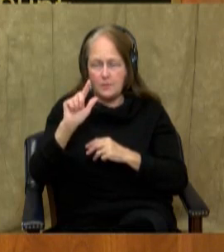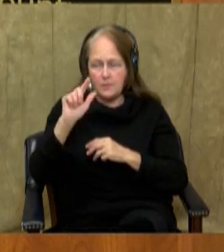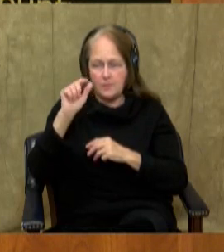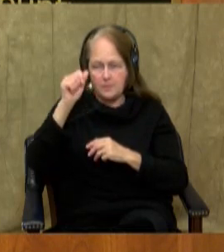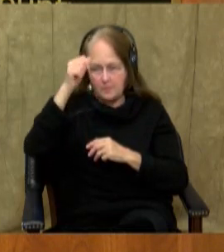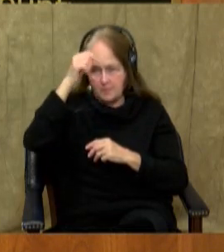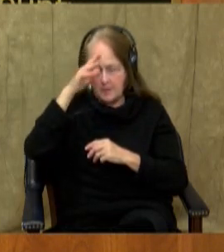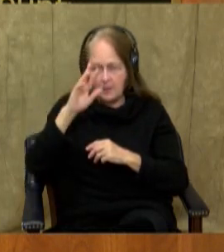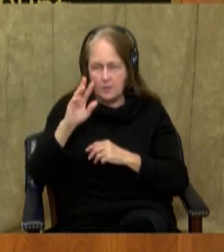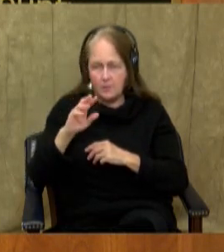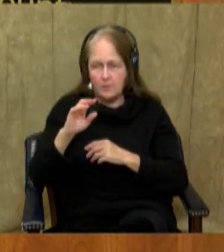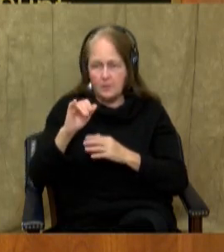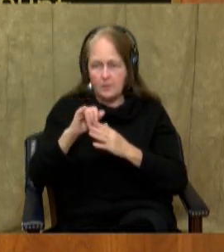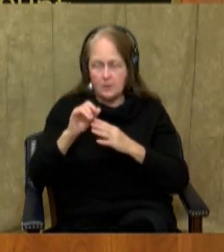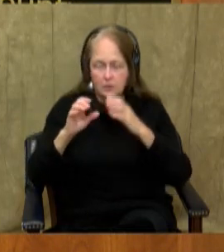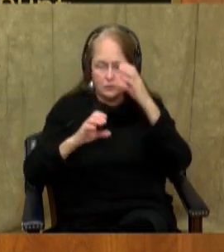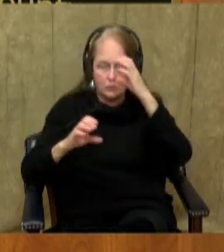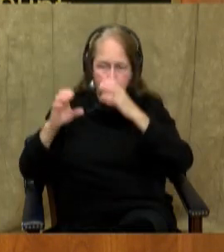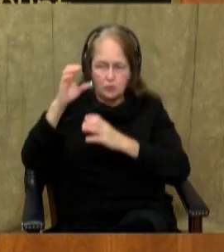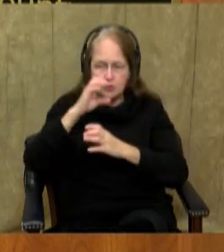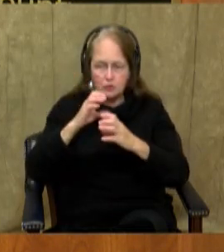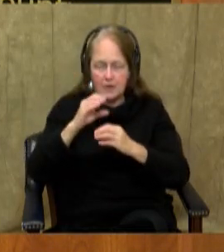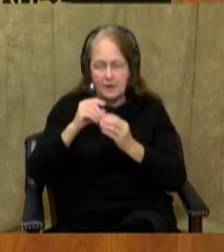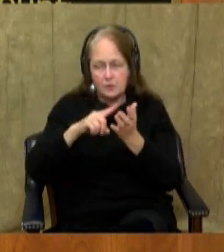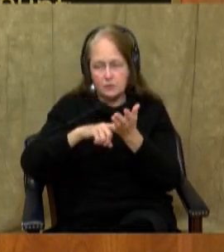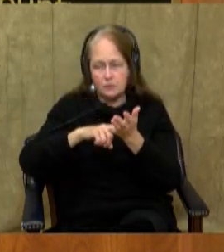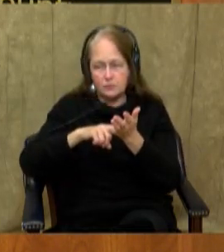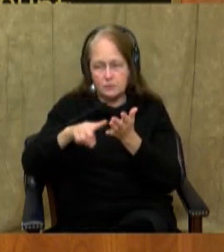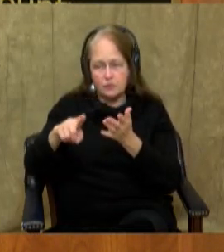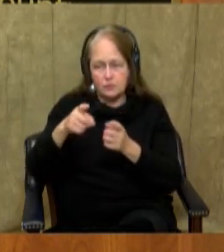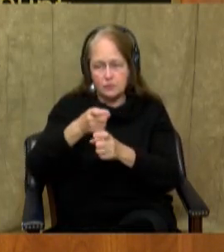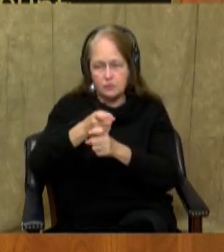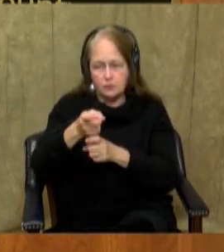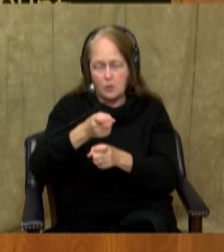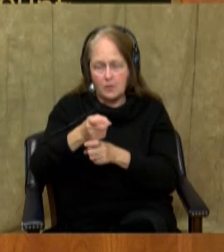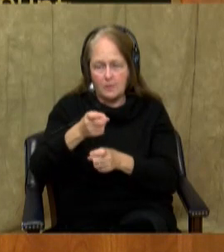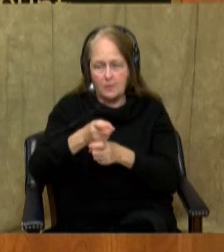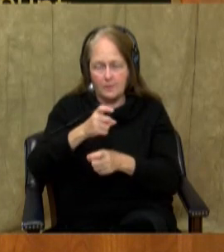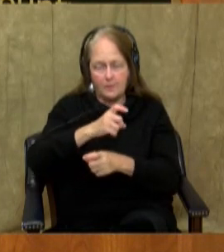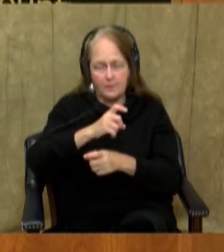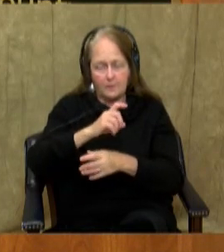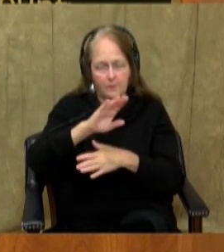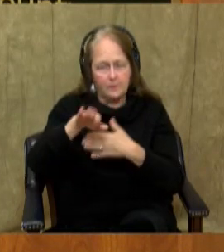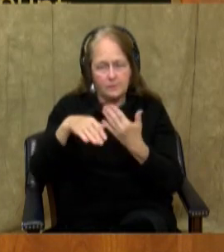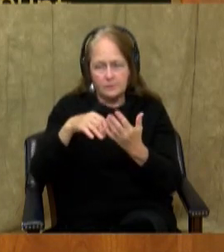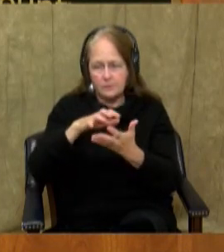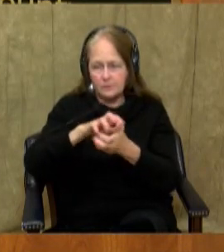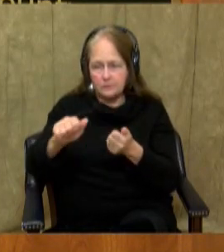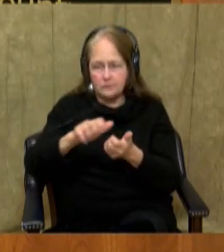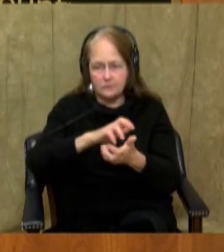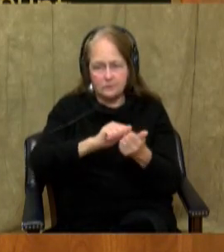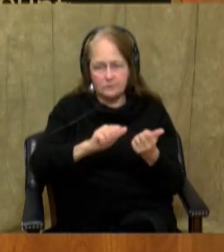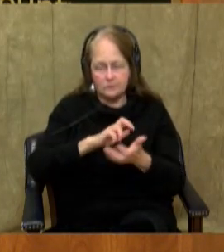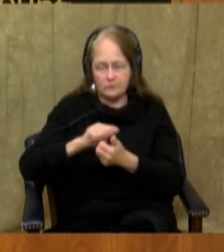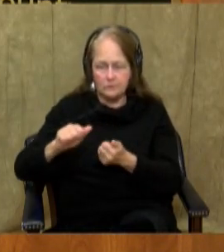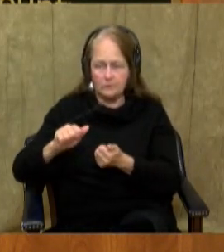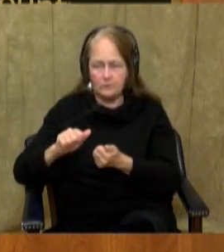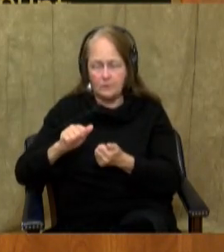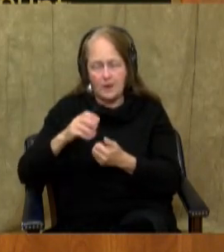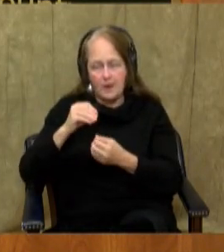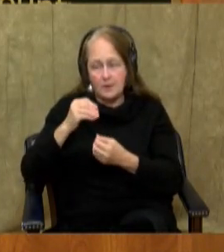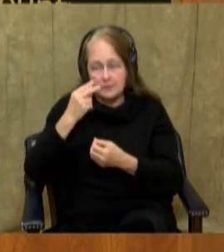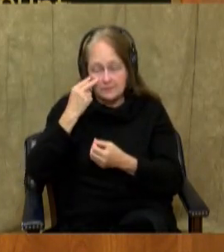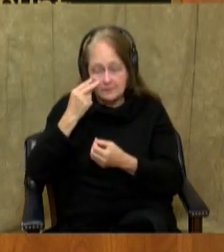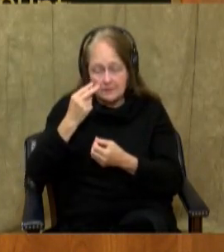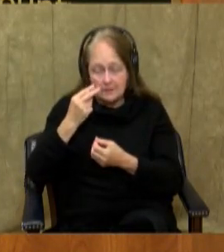this strategy called search and destroy, as in look for who we think are the enemy and, well, destroy